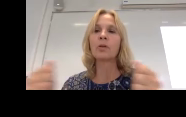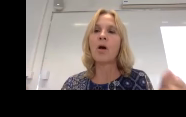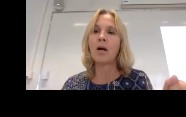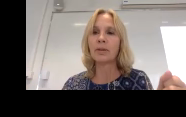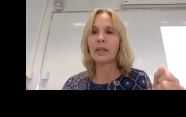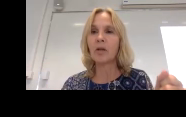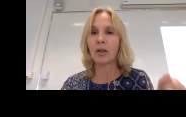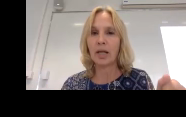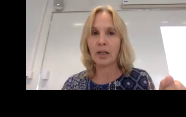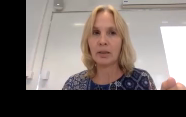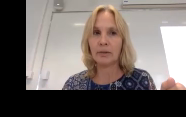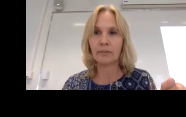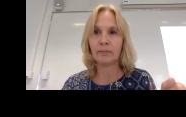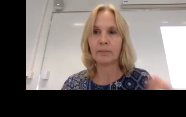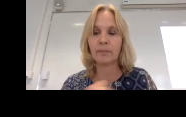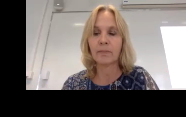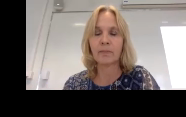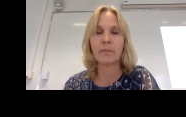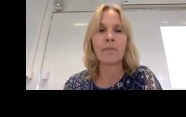rather prolonged and elongated.